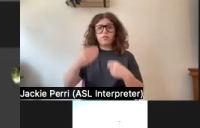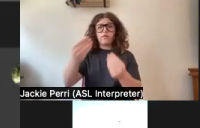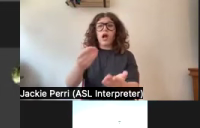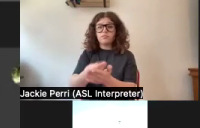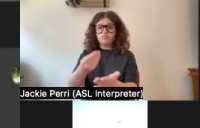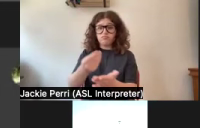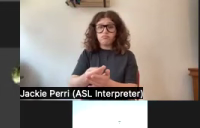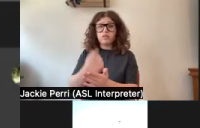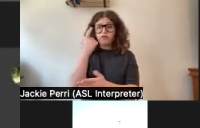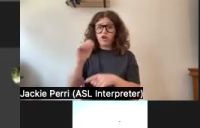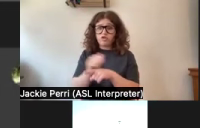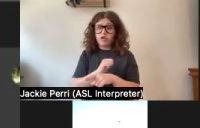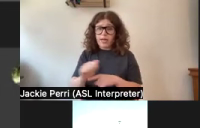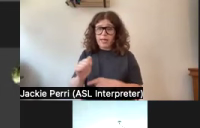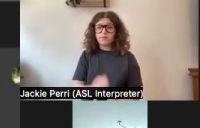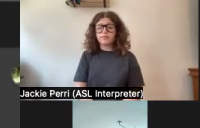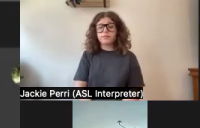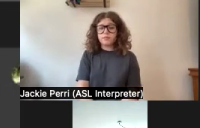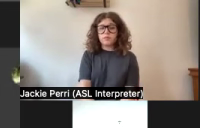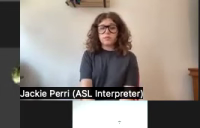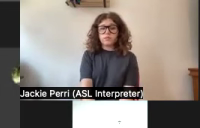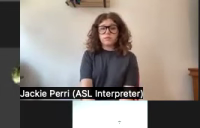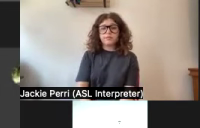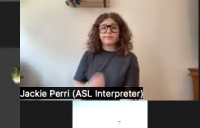funds. And sorry, if someone wants to